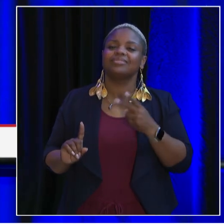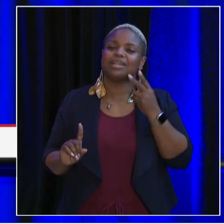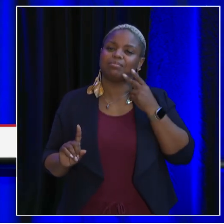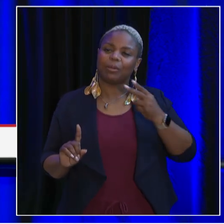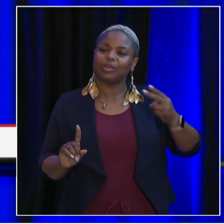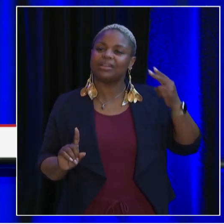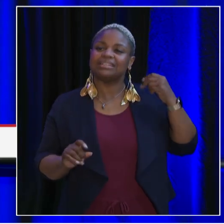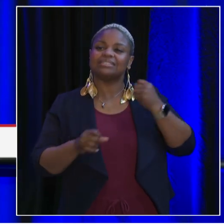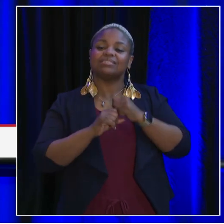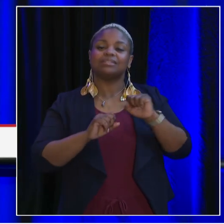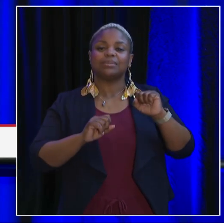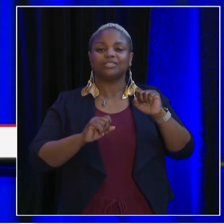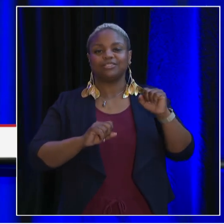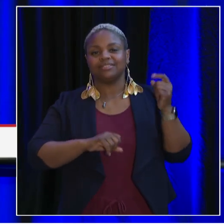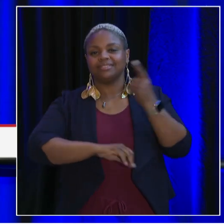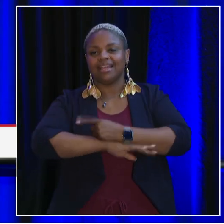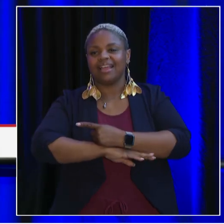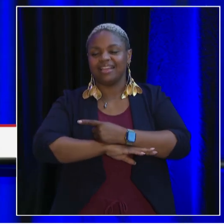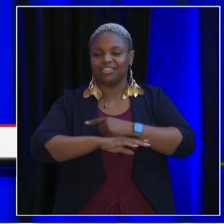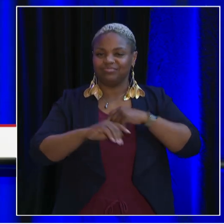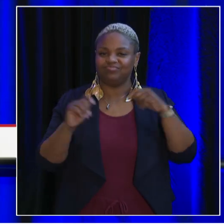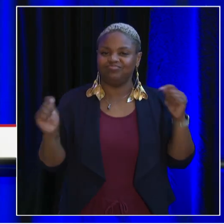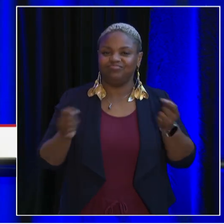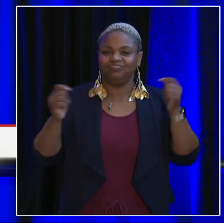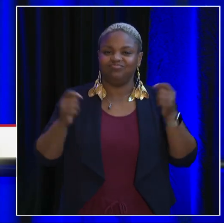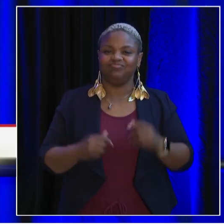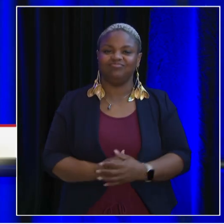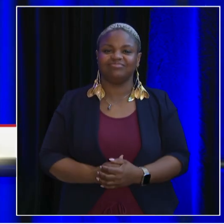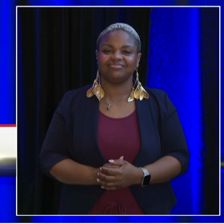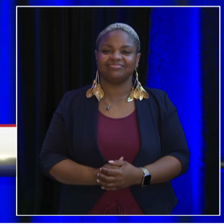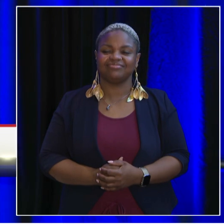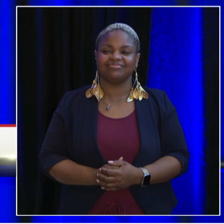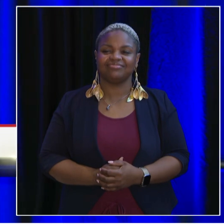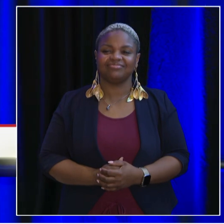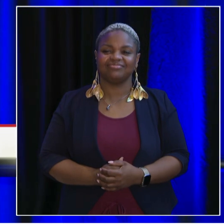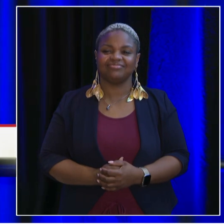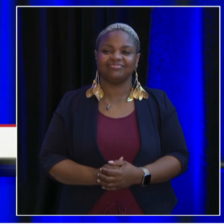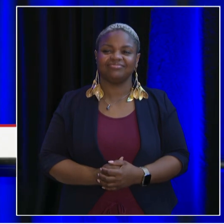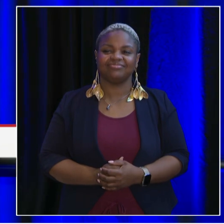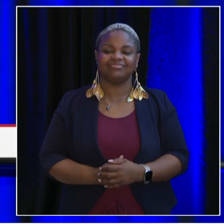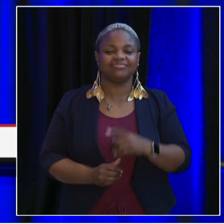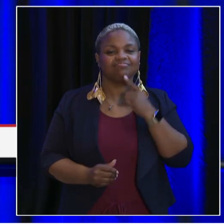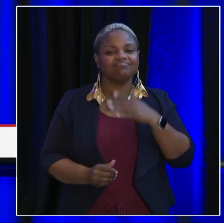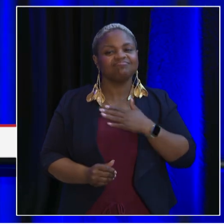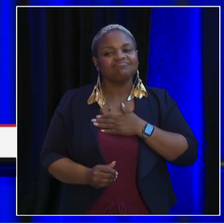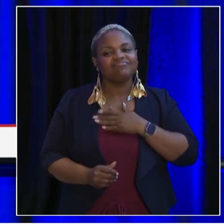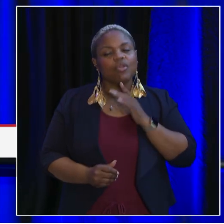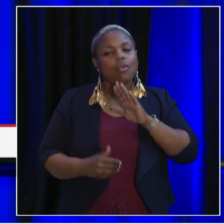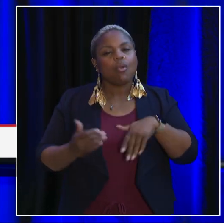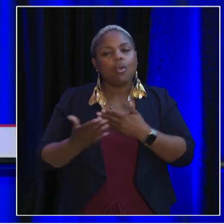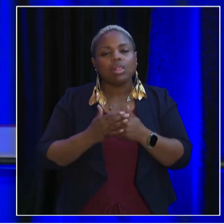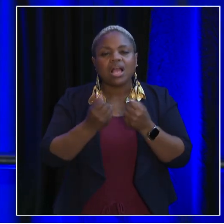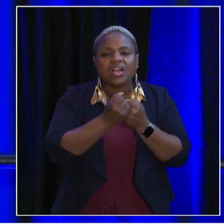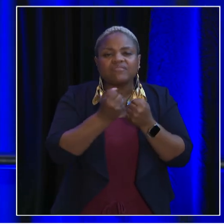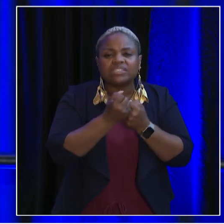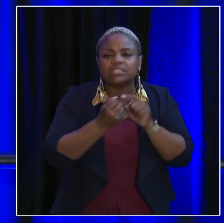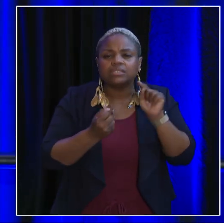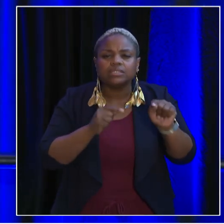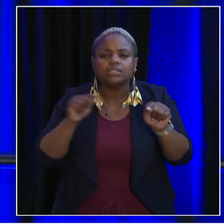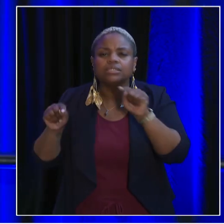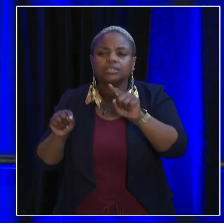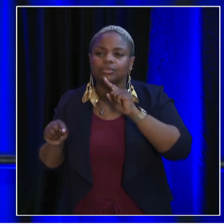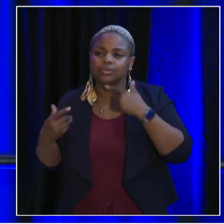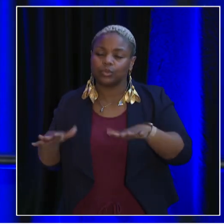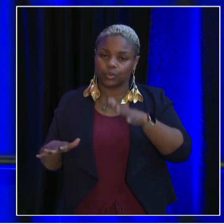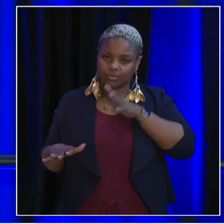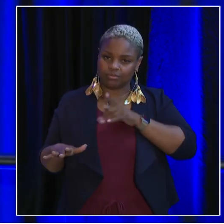awe of the advocates and activists in this room. It is truly incredible. At the same